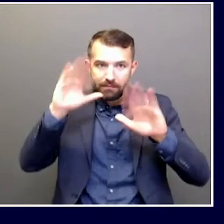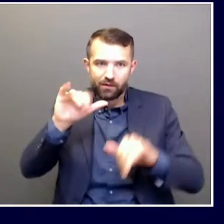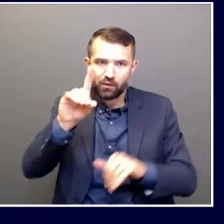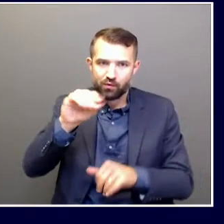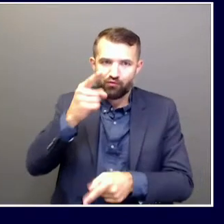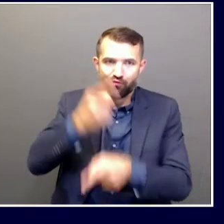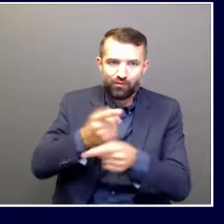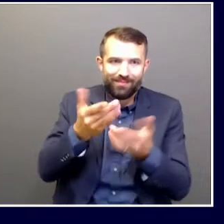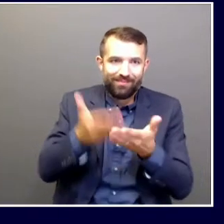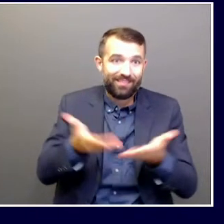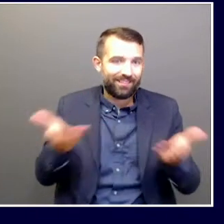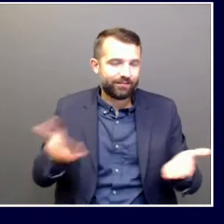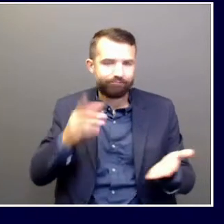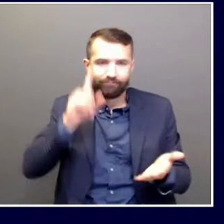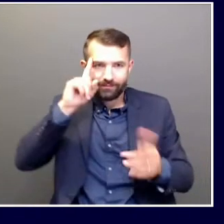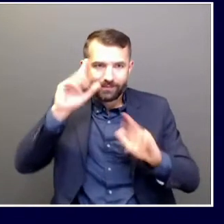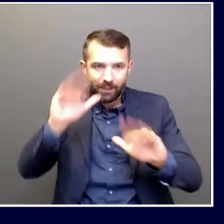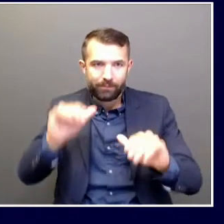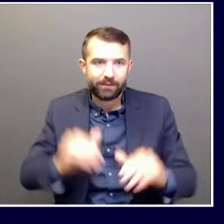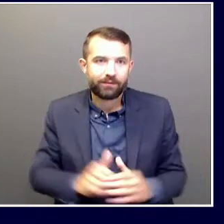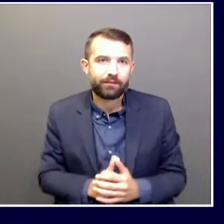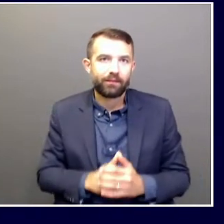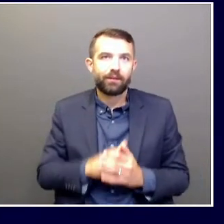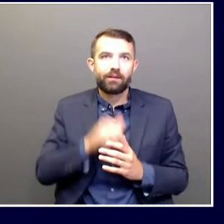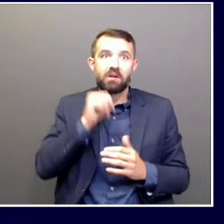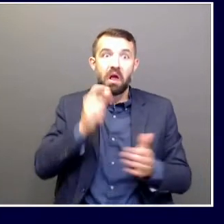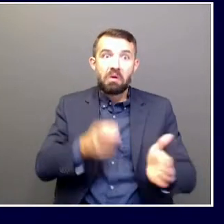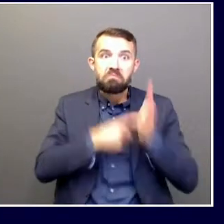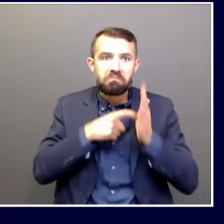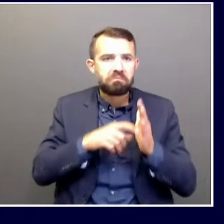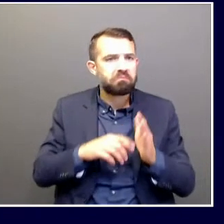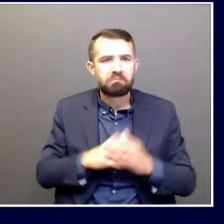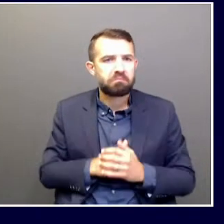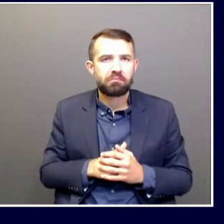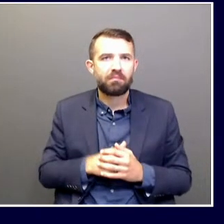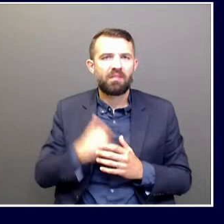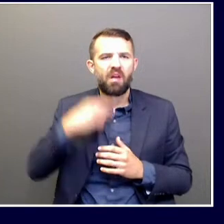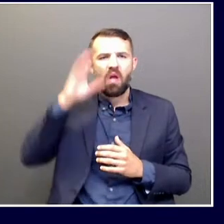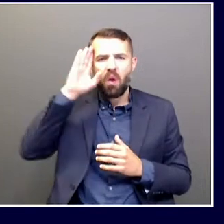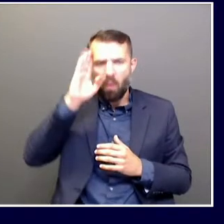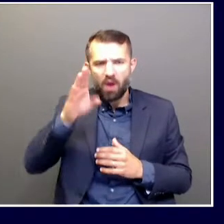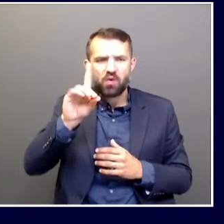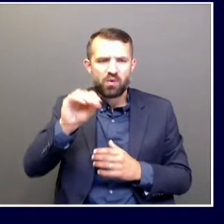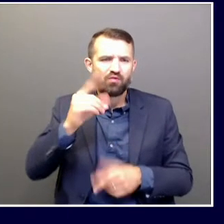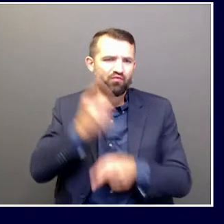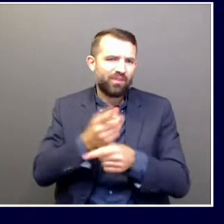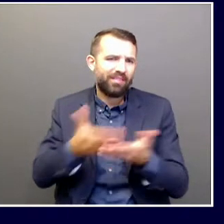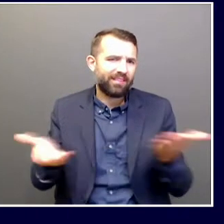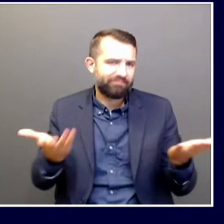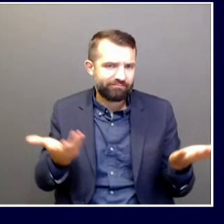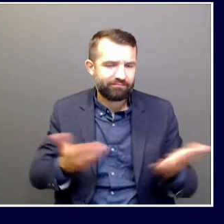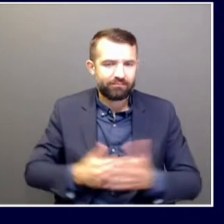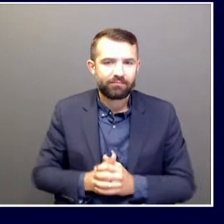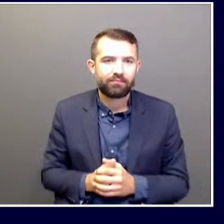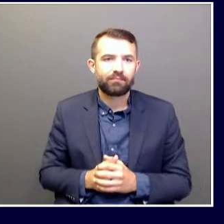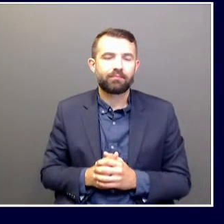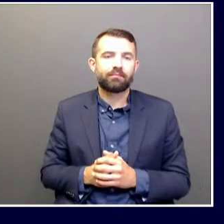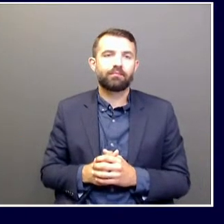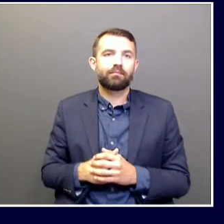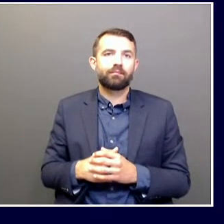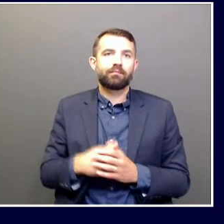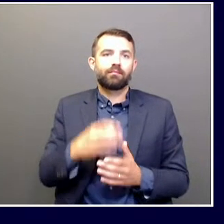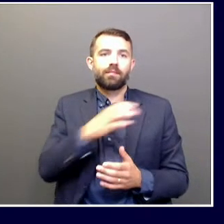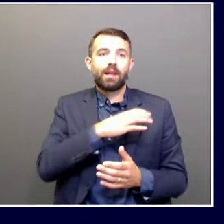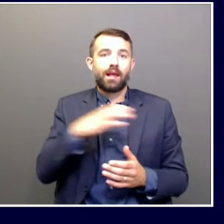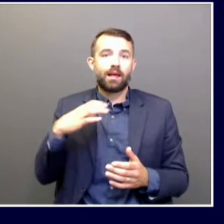it's a mandate. Okay, thank you. And Dr. Shah and Commissioner Lambrew, I saw that the dashboard for vaccinations for